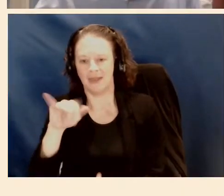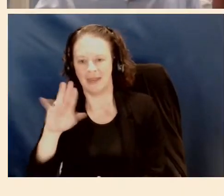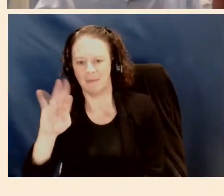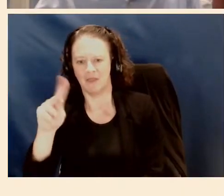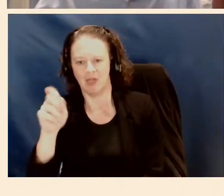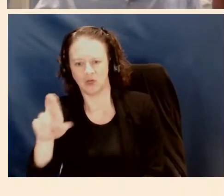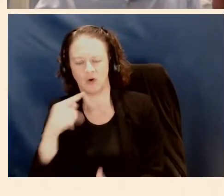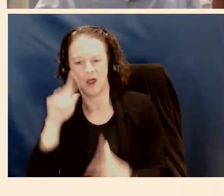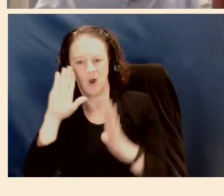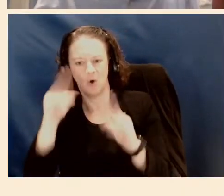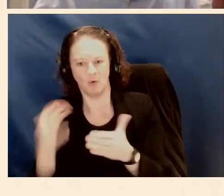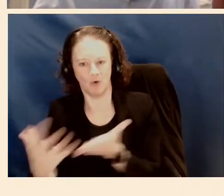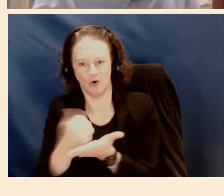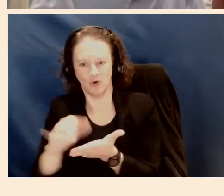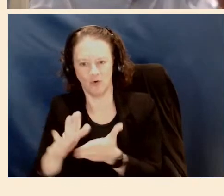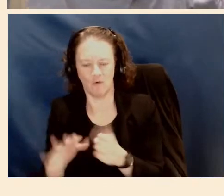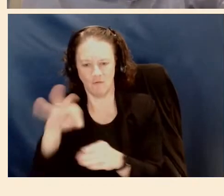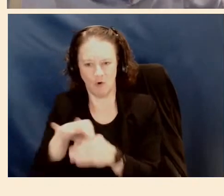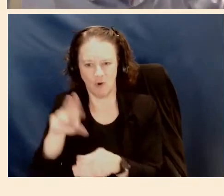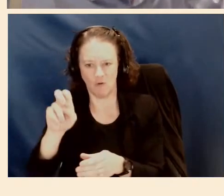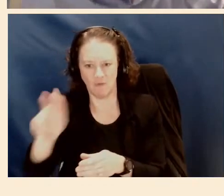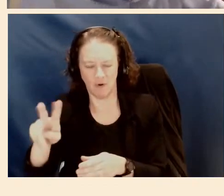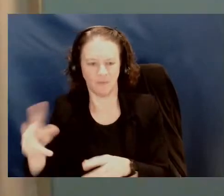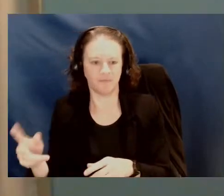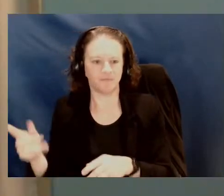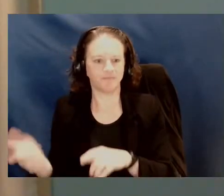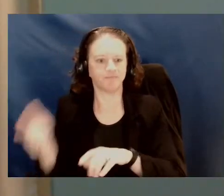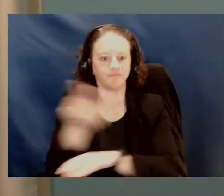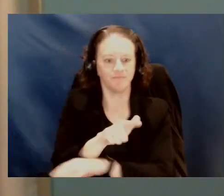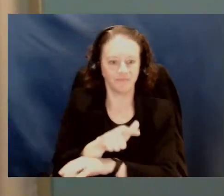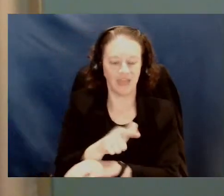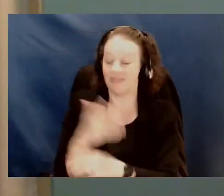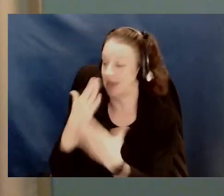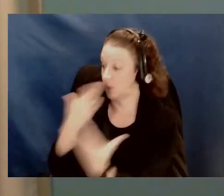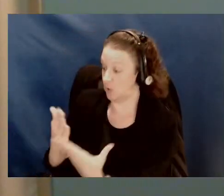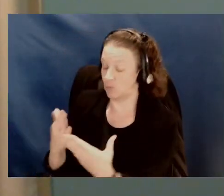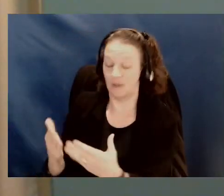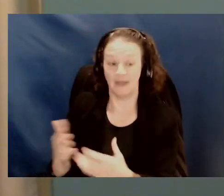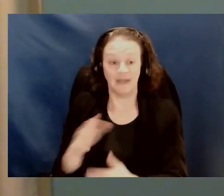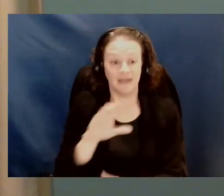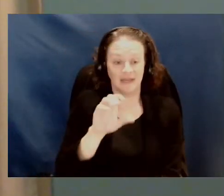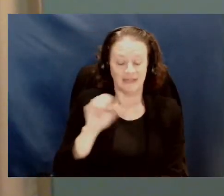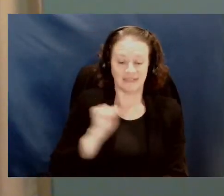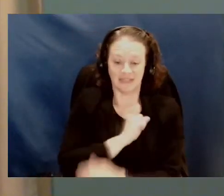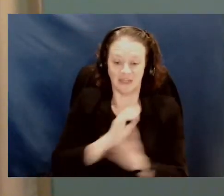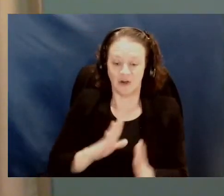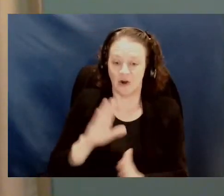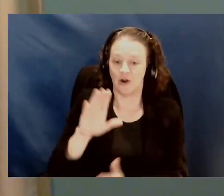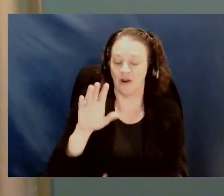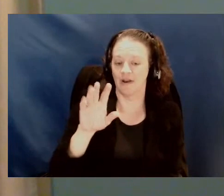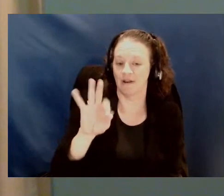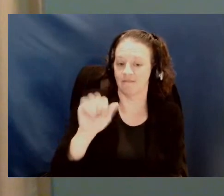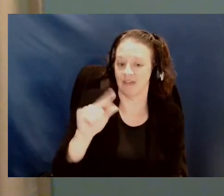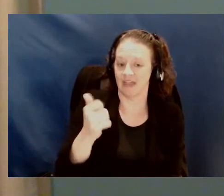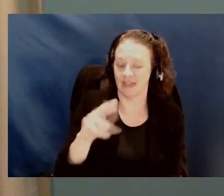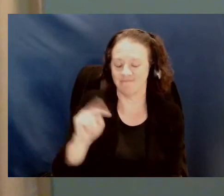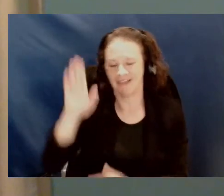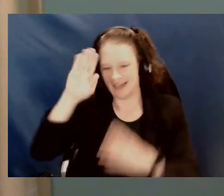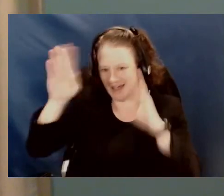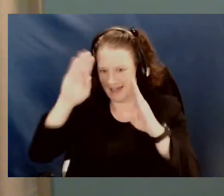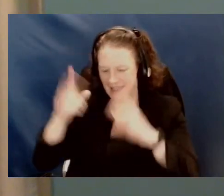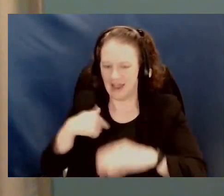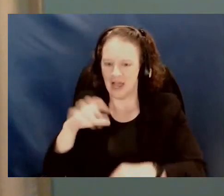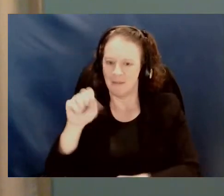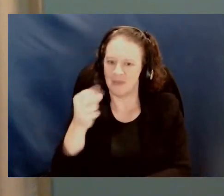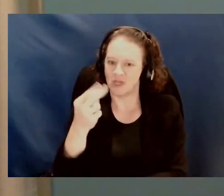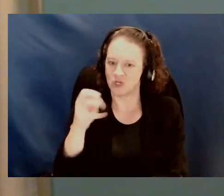Great, thank you, Senator Thatcher. Senator Fagan? Well, good evening. My name is Shamia Fagan, and I am running to be your Secretary